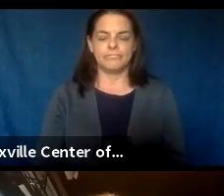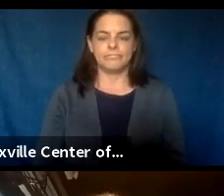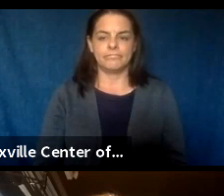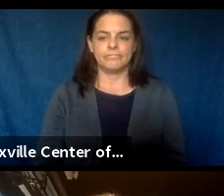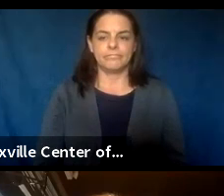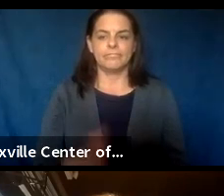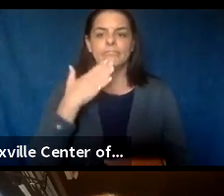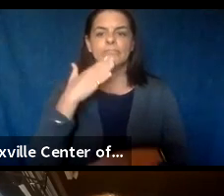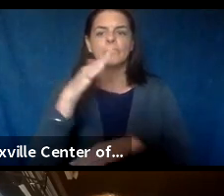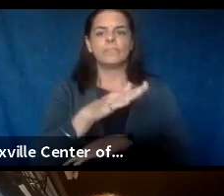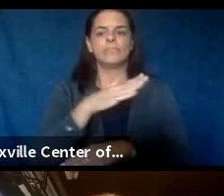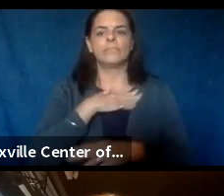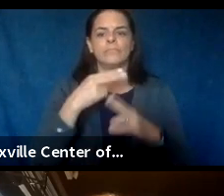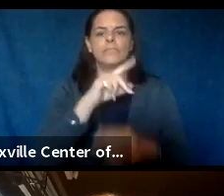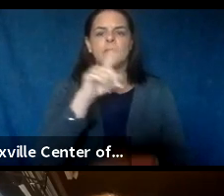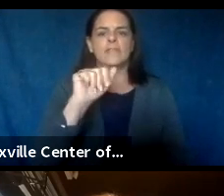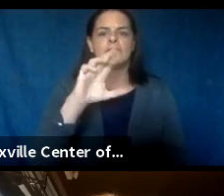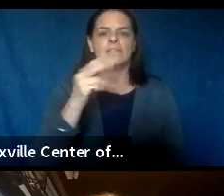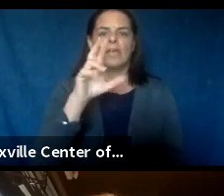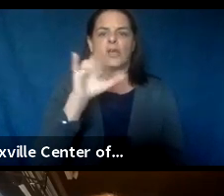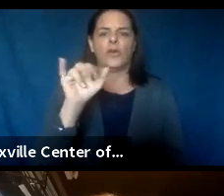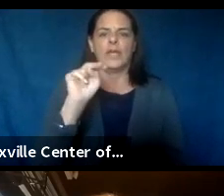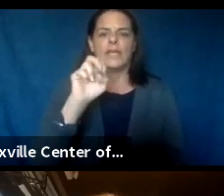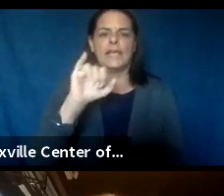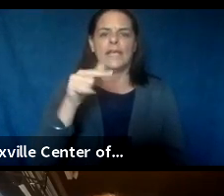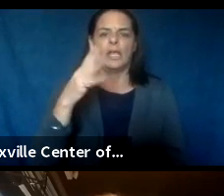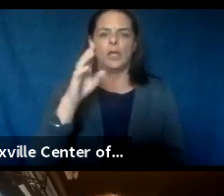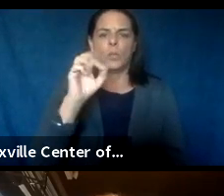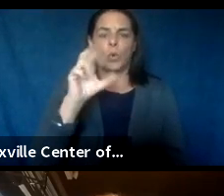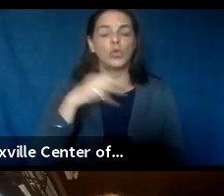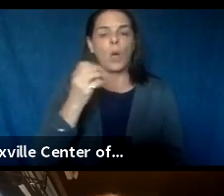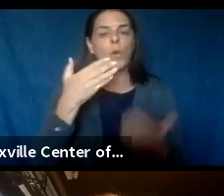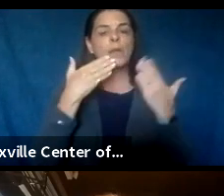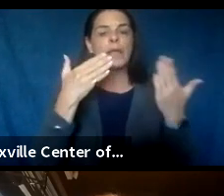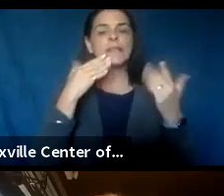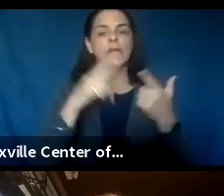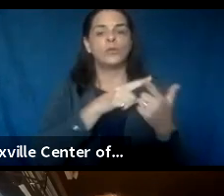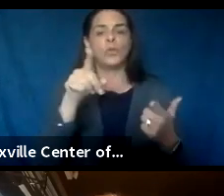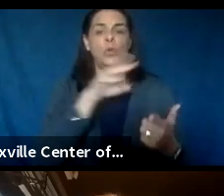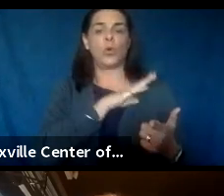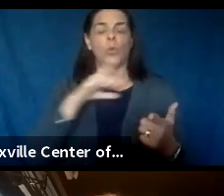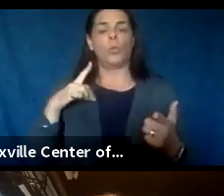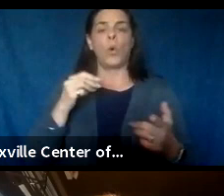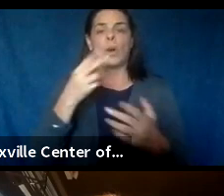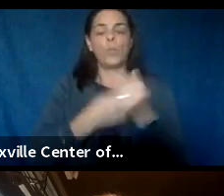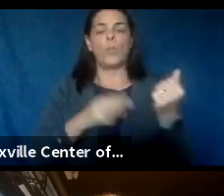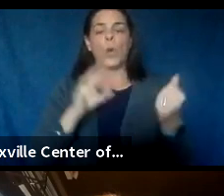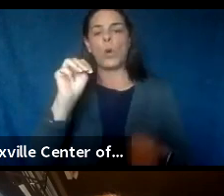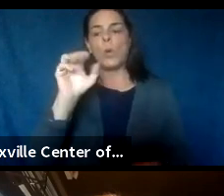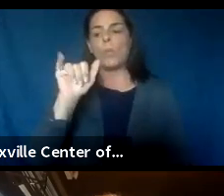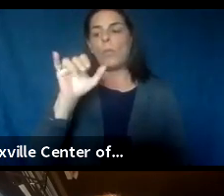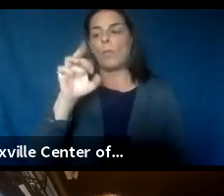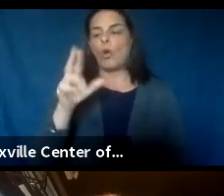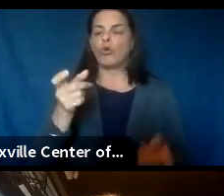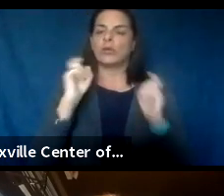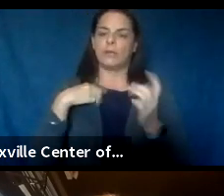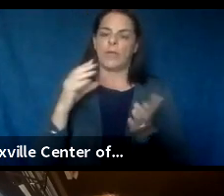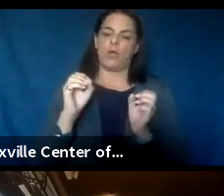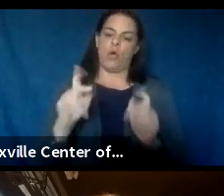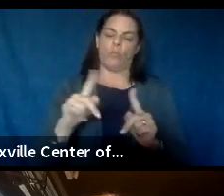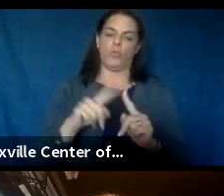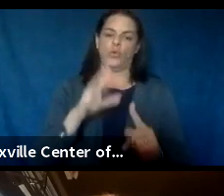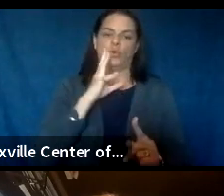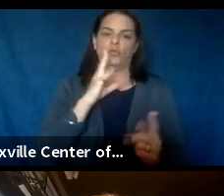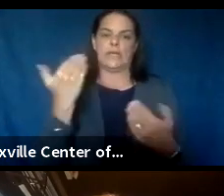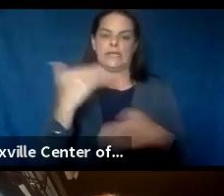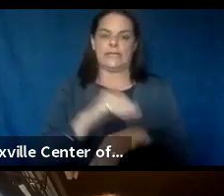Good evening. My name is Zachary Neighbors. I would like to say thank you to the board and both mayors for giving me the opportunity to speak tonight.